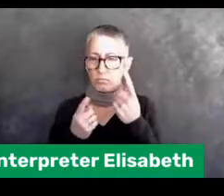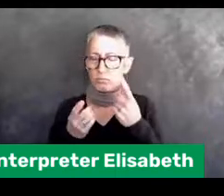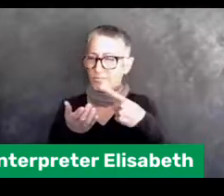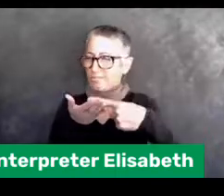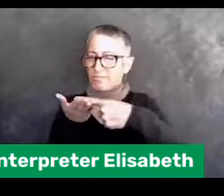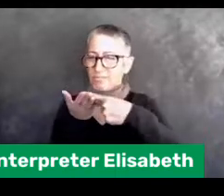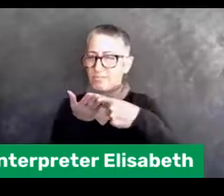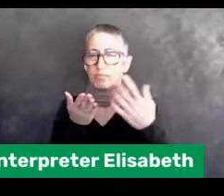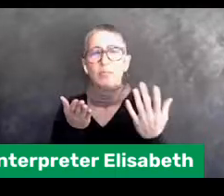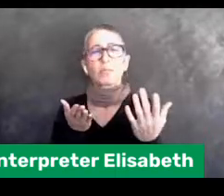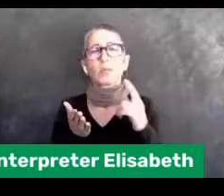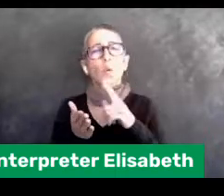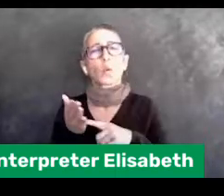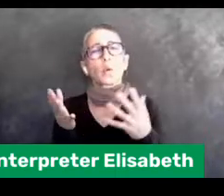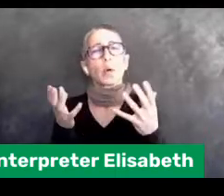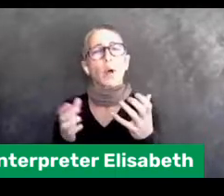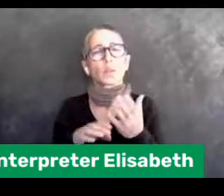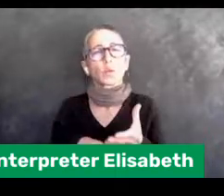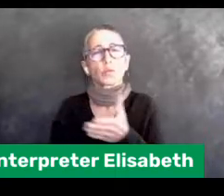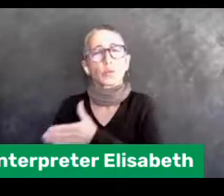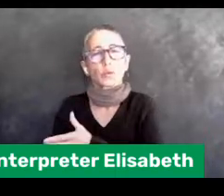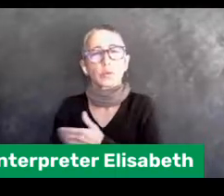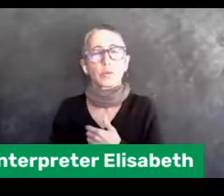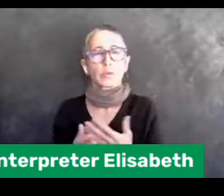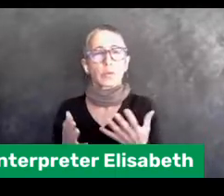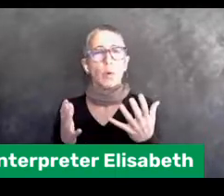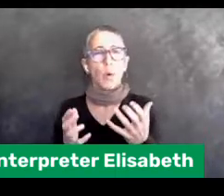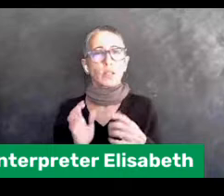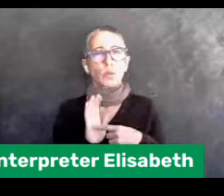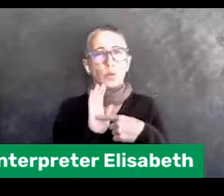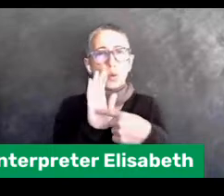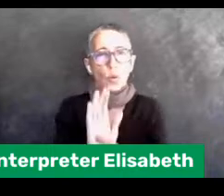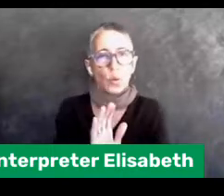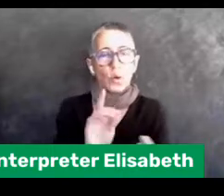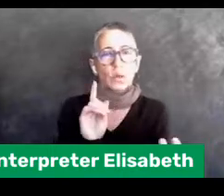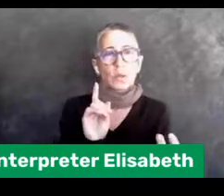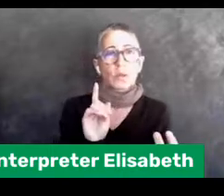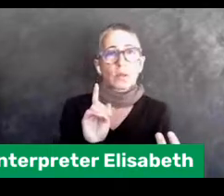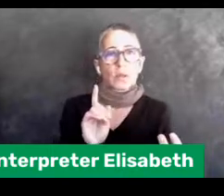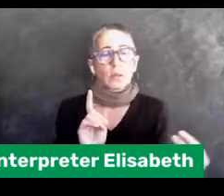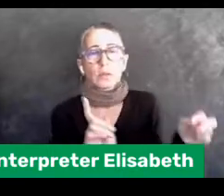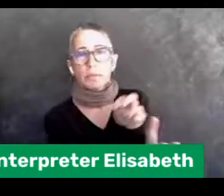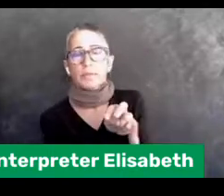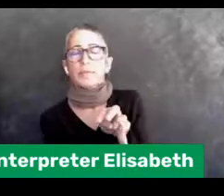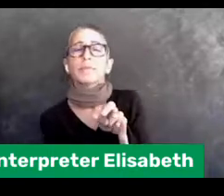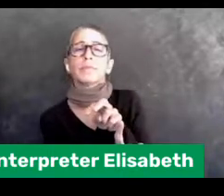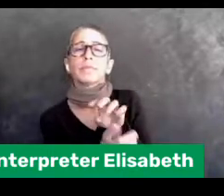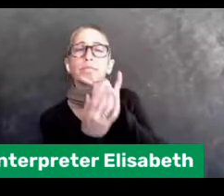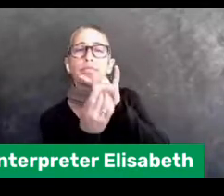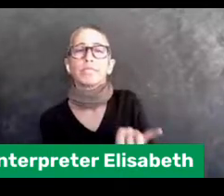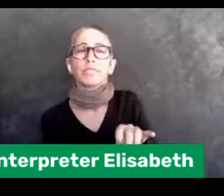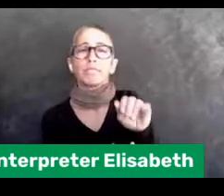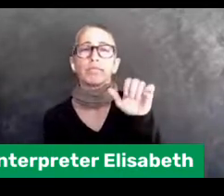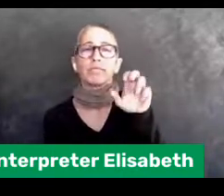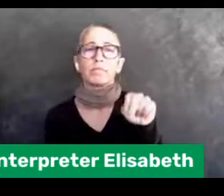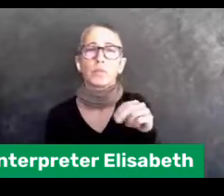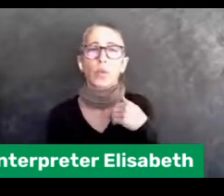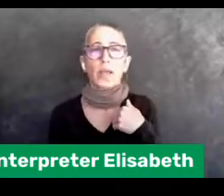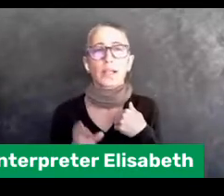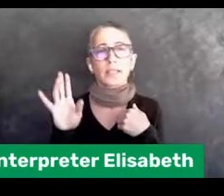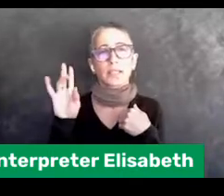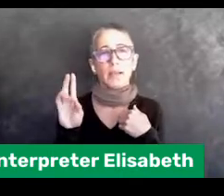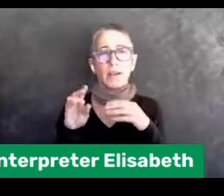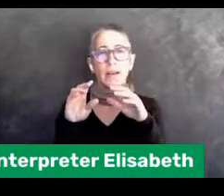life in Austin and perceptions about Austin. The result was a plan that laid out work in 7 issue